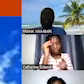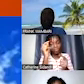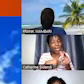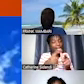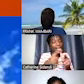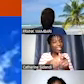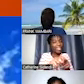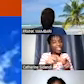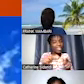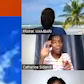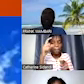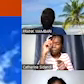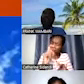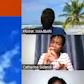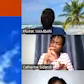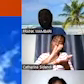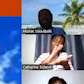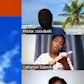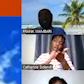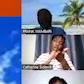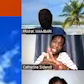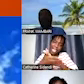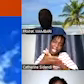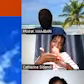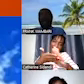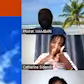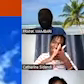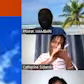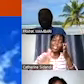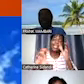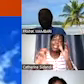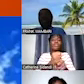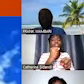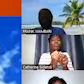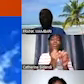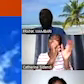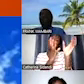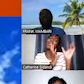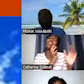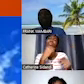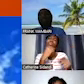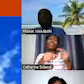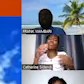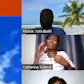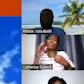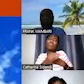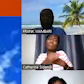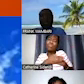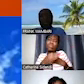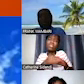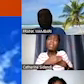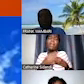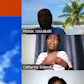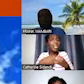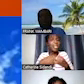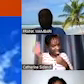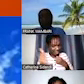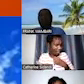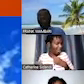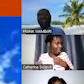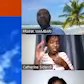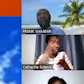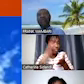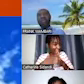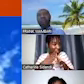You cannot continue carrying the records of those who hurt you and say, I'll never, never forgive, I'll never, never forgive. Because the more